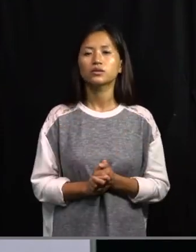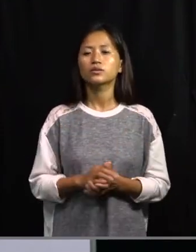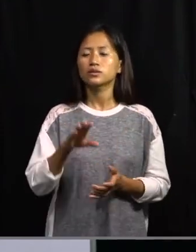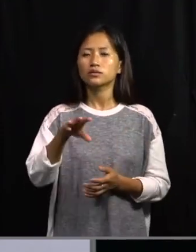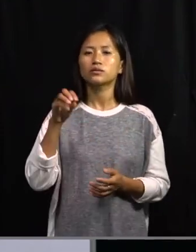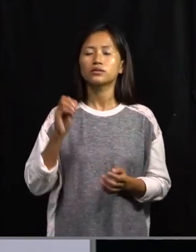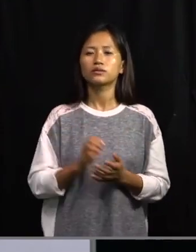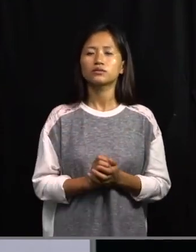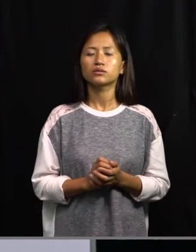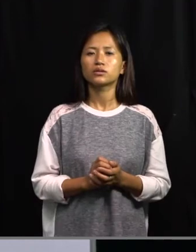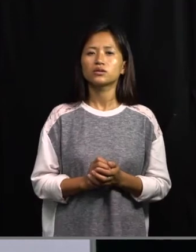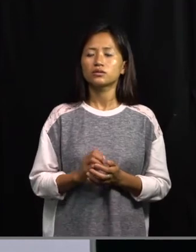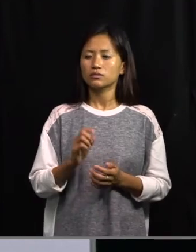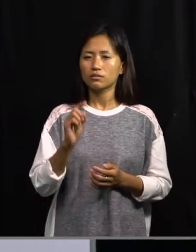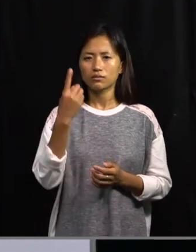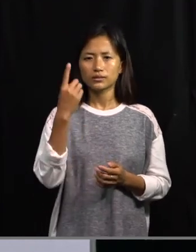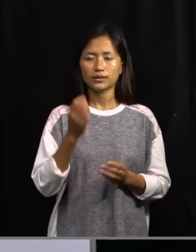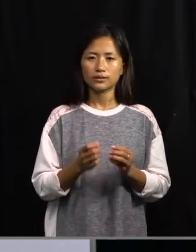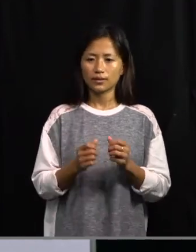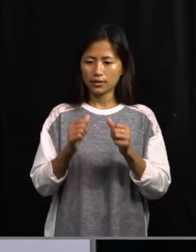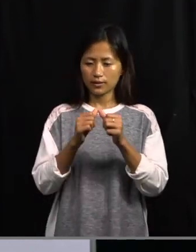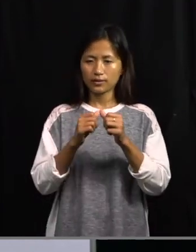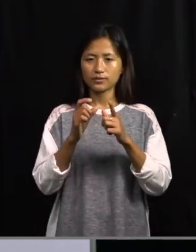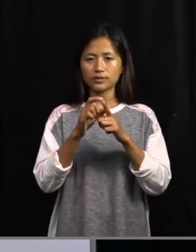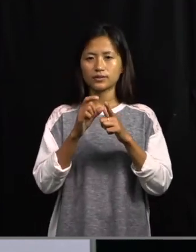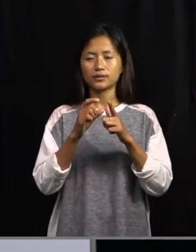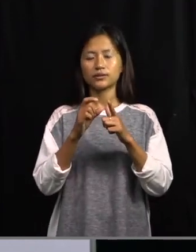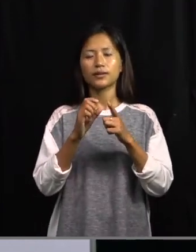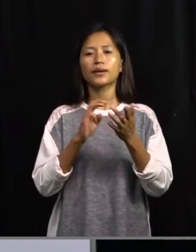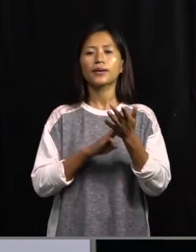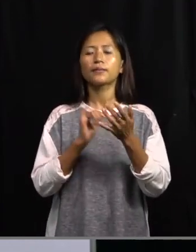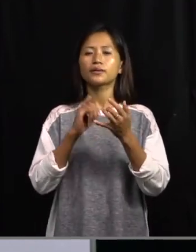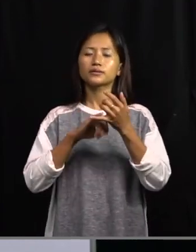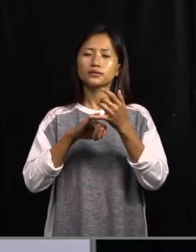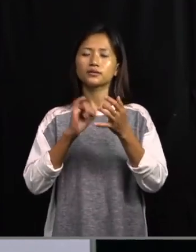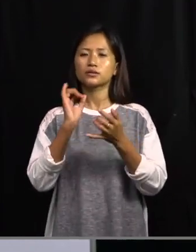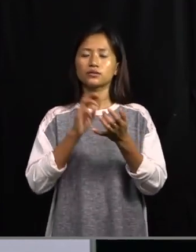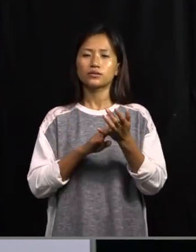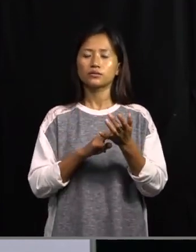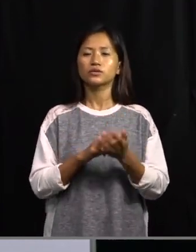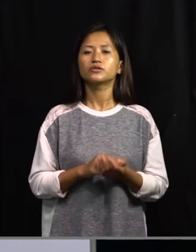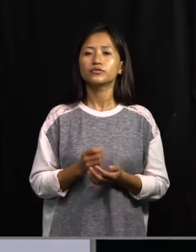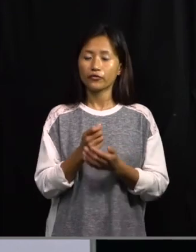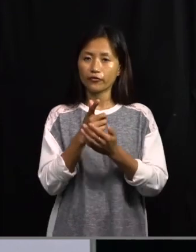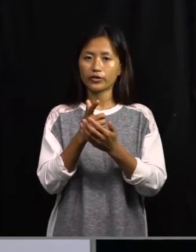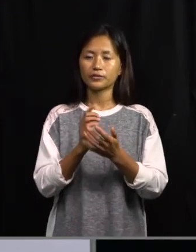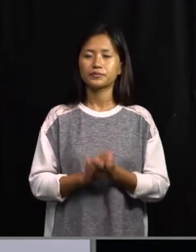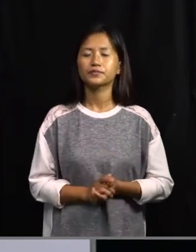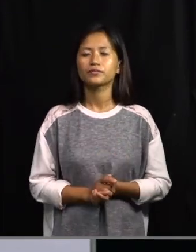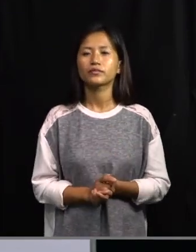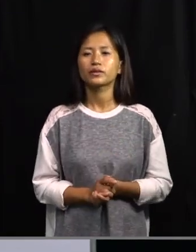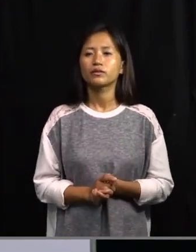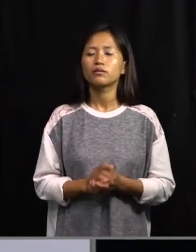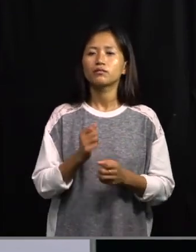the admission fees. It's nominal, but we collect it. And those are also ways where the government raises funds. You go to